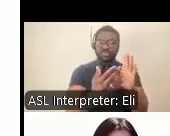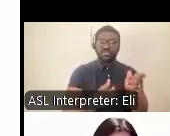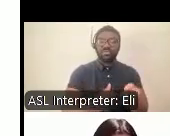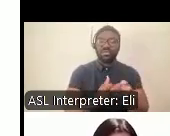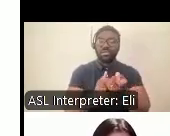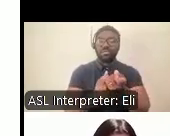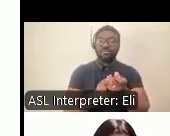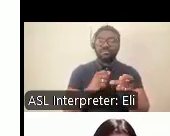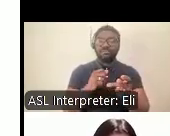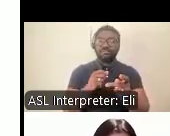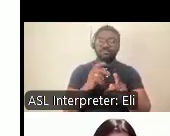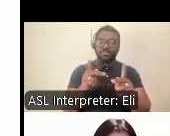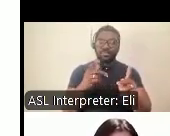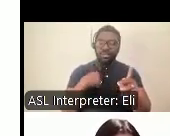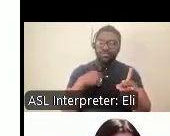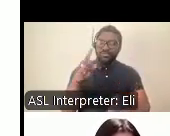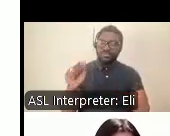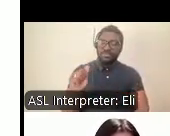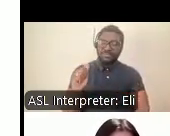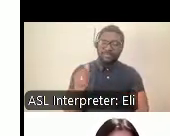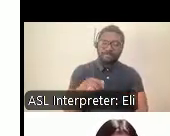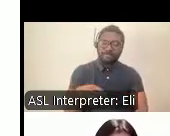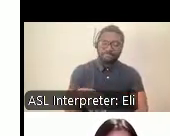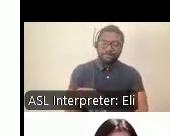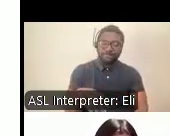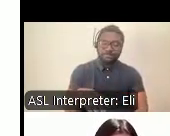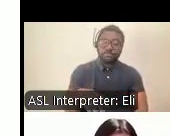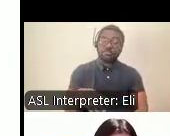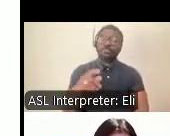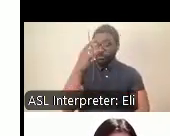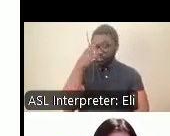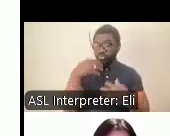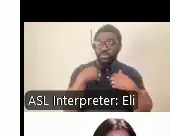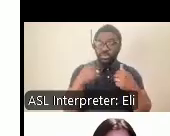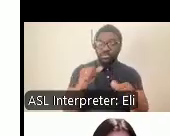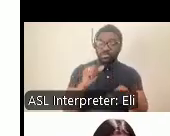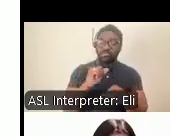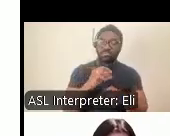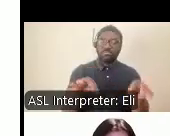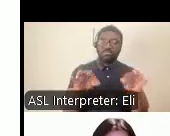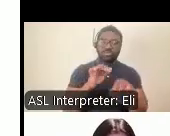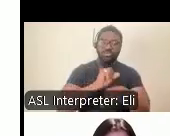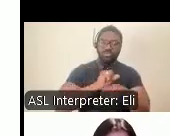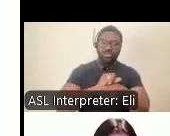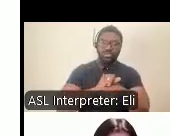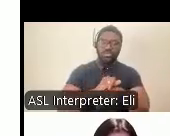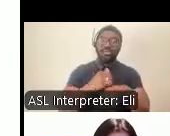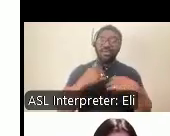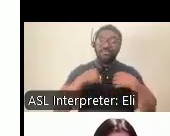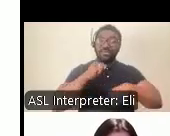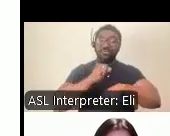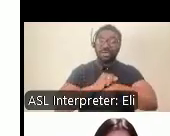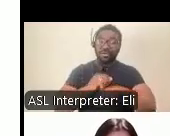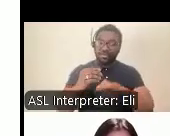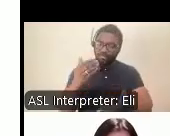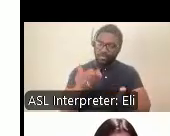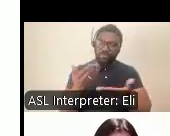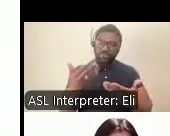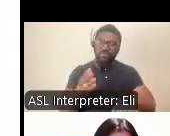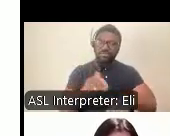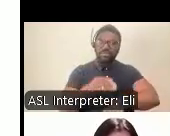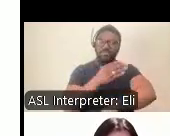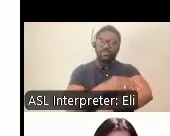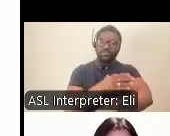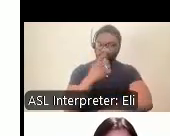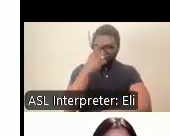are deeply connected. Working, having employment, has been proven to improve mental health and aid in